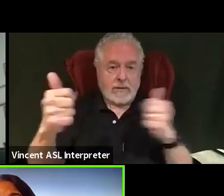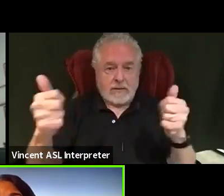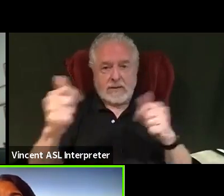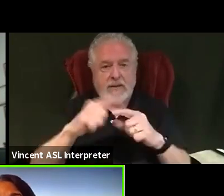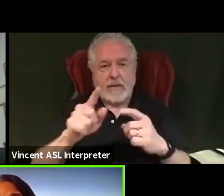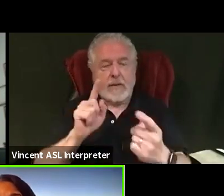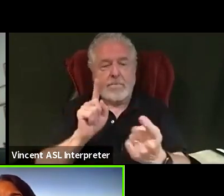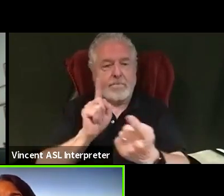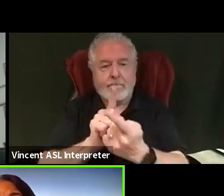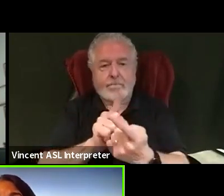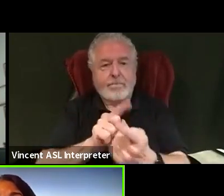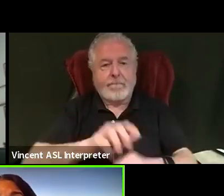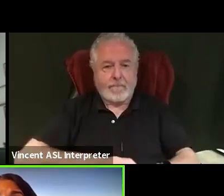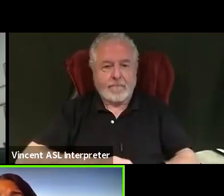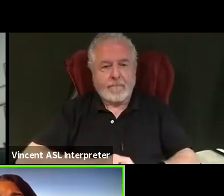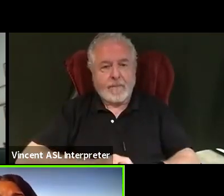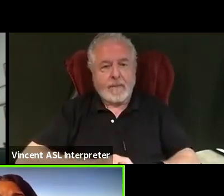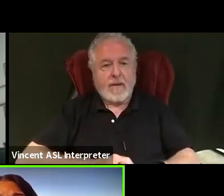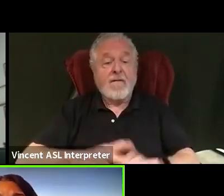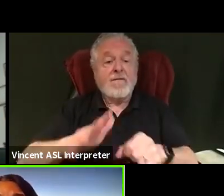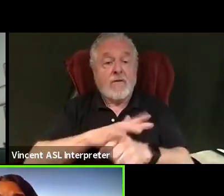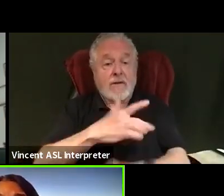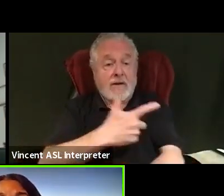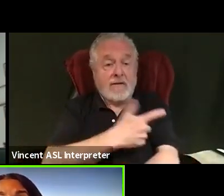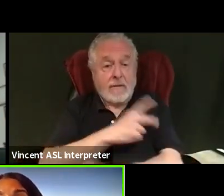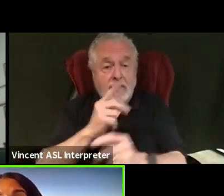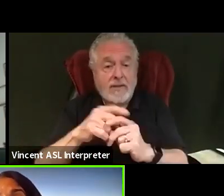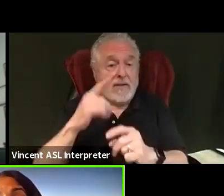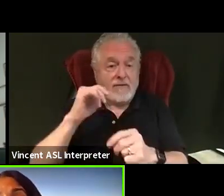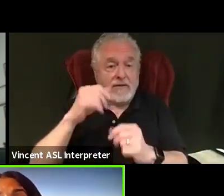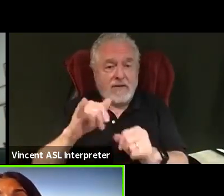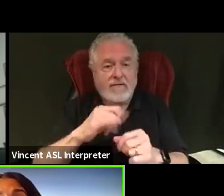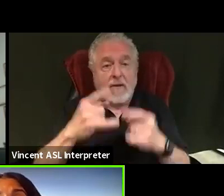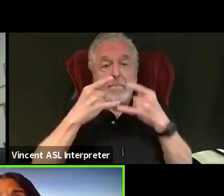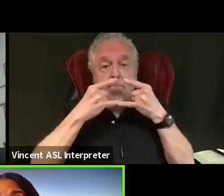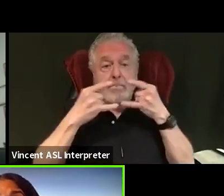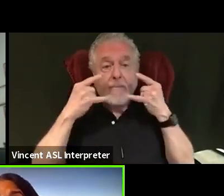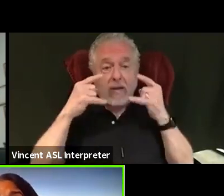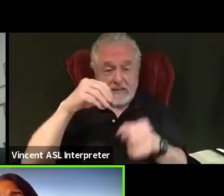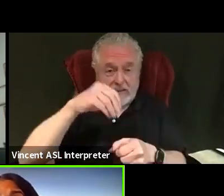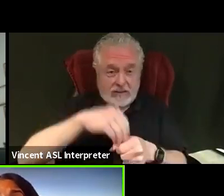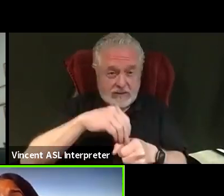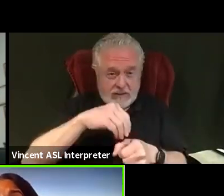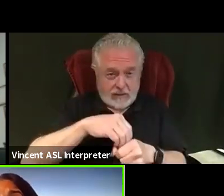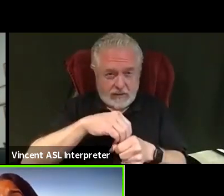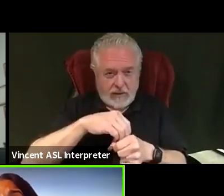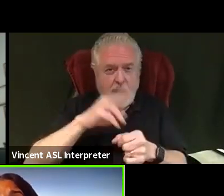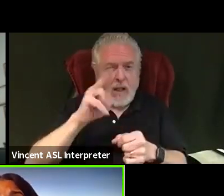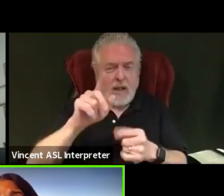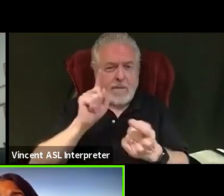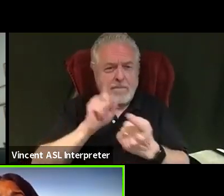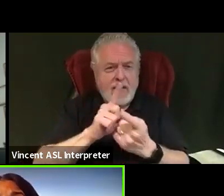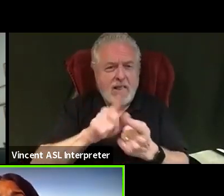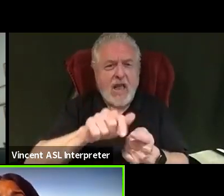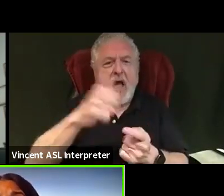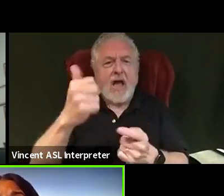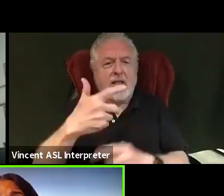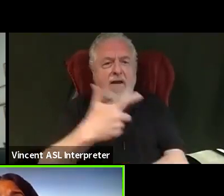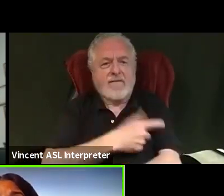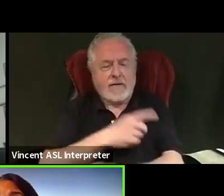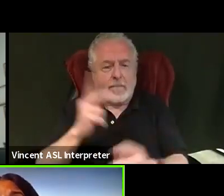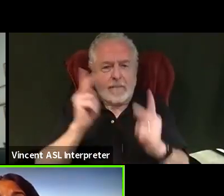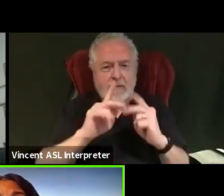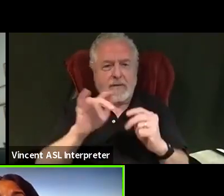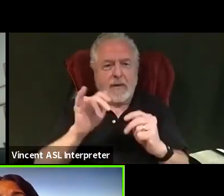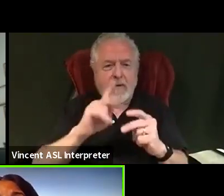be maintained. Fully vaccinated people in California still have to wear a mask indoors unless meeting with other vaccinated people,